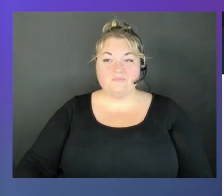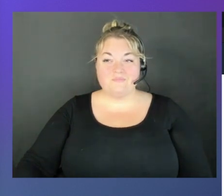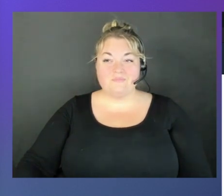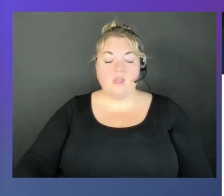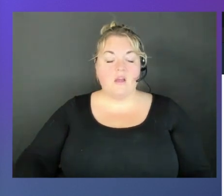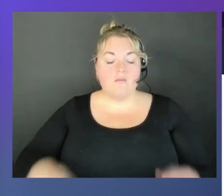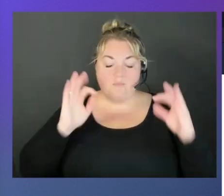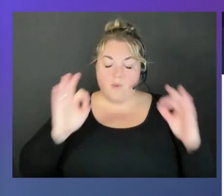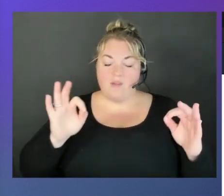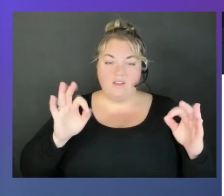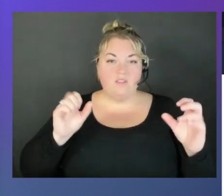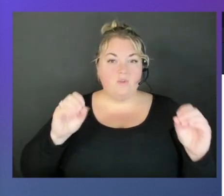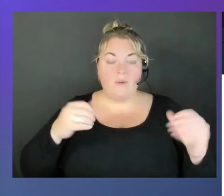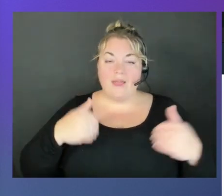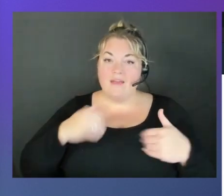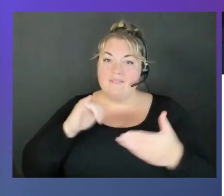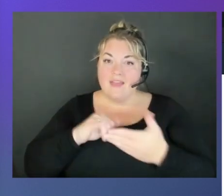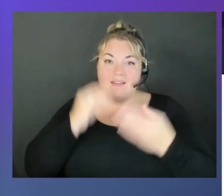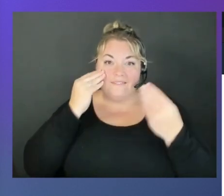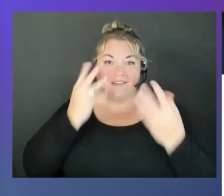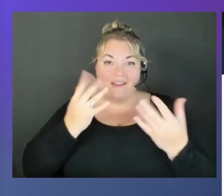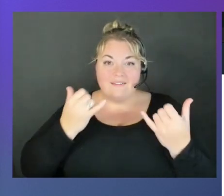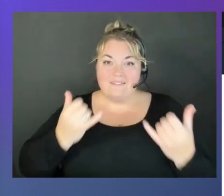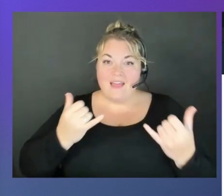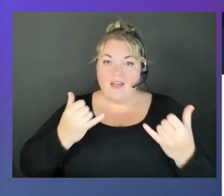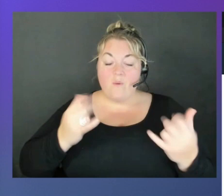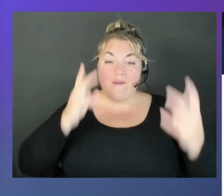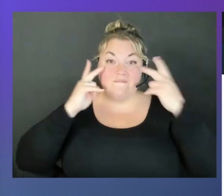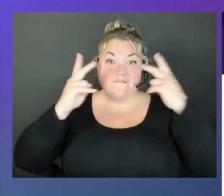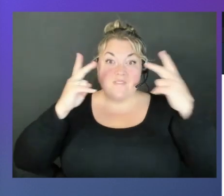Perfect. So I have this data now visually,